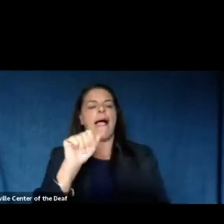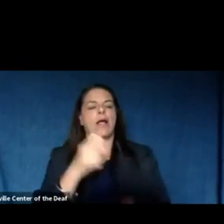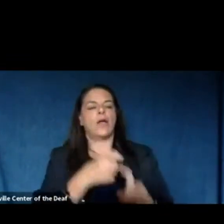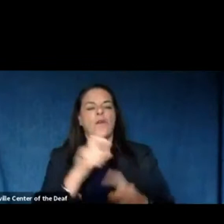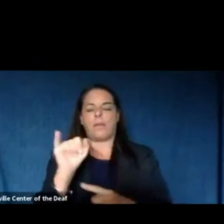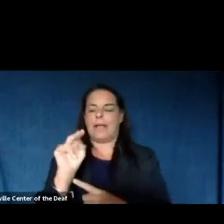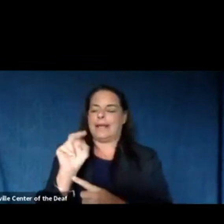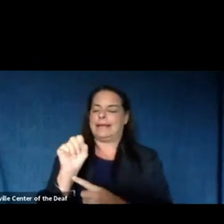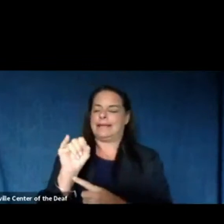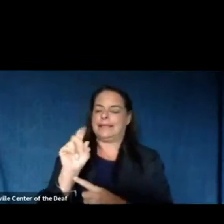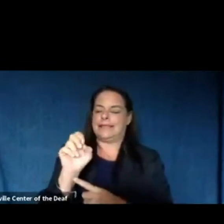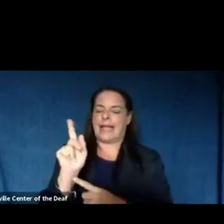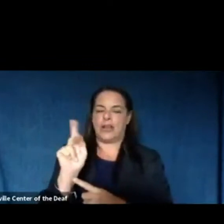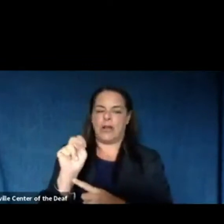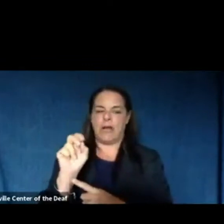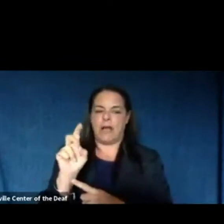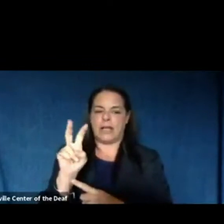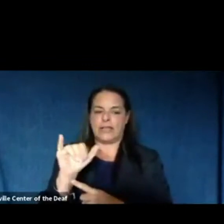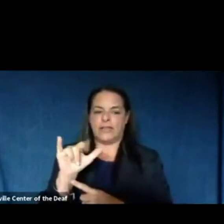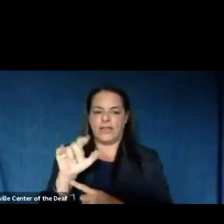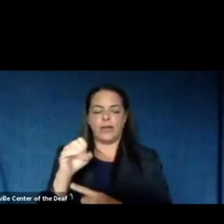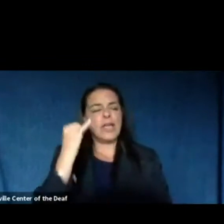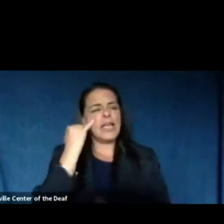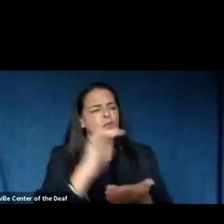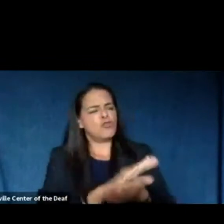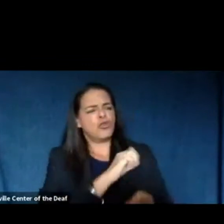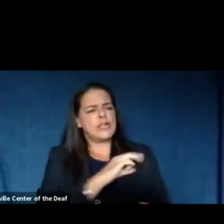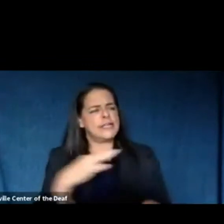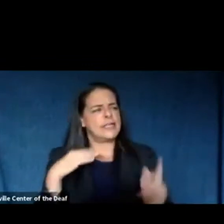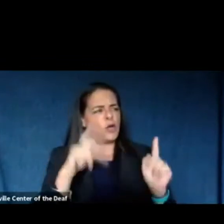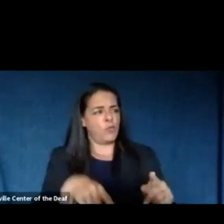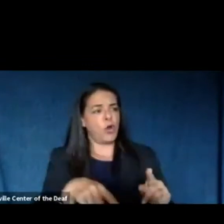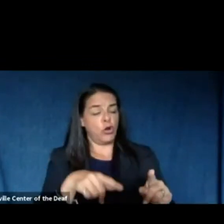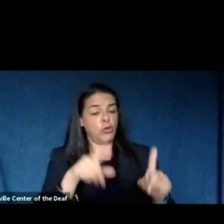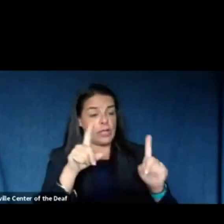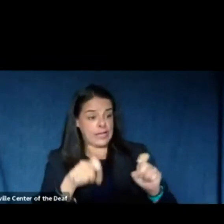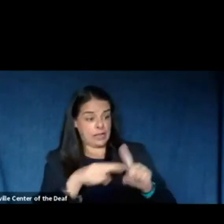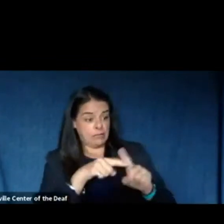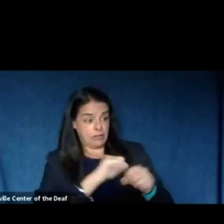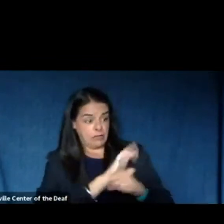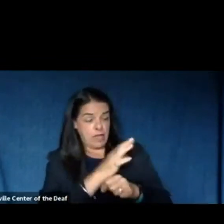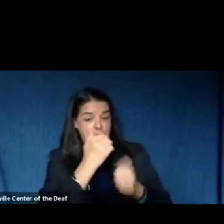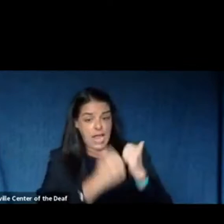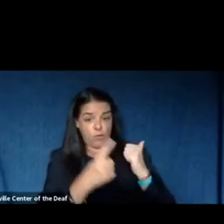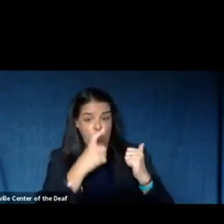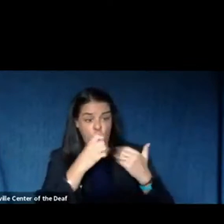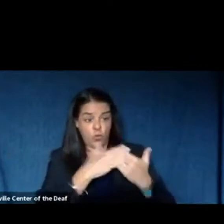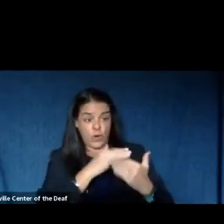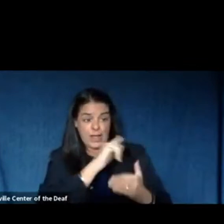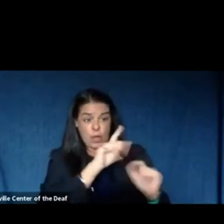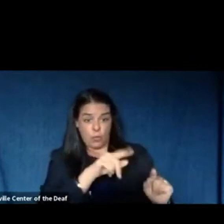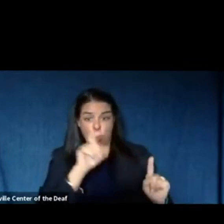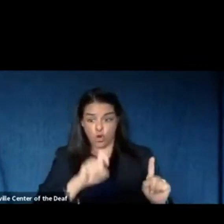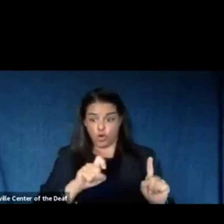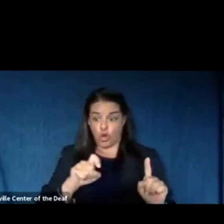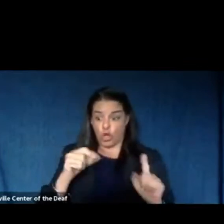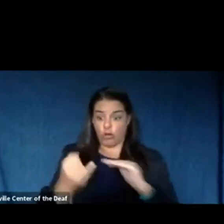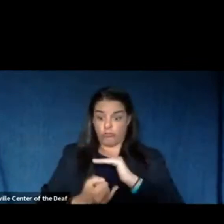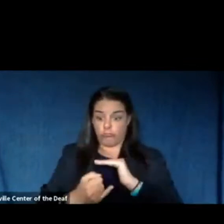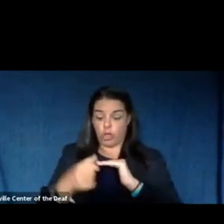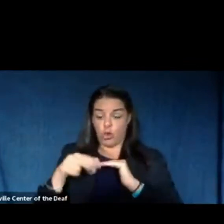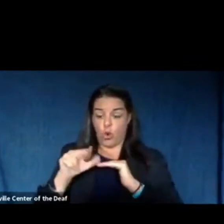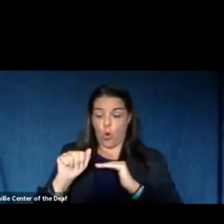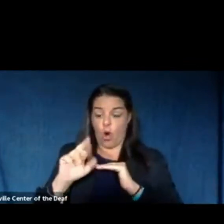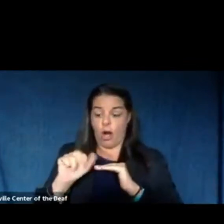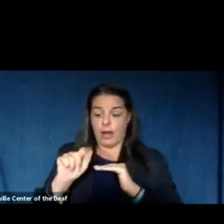of Knoxville. If a school staff member tests positive, should everyone in direct contact with that person quarantine for 14 days?